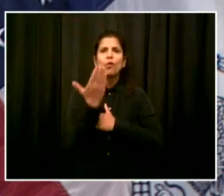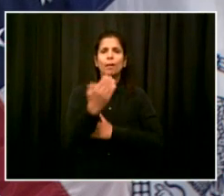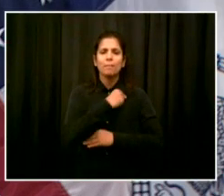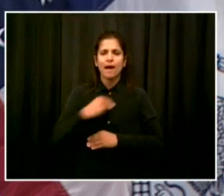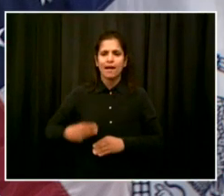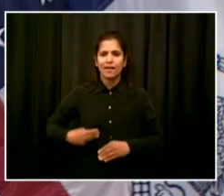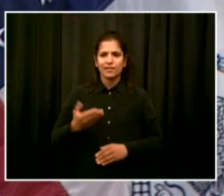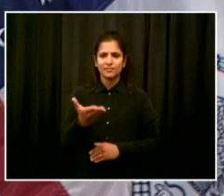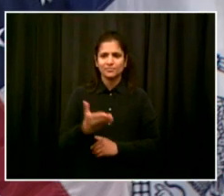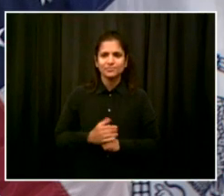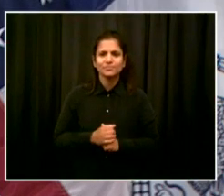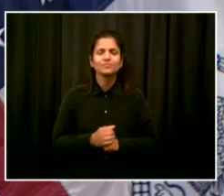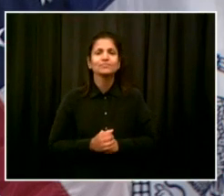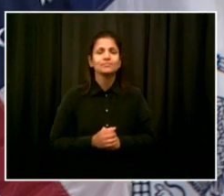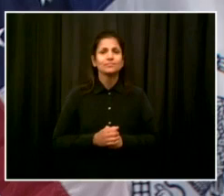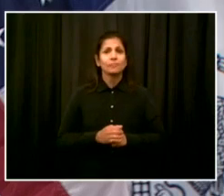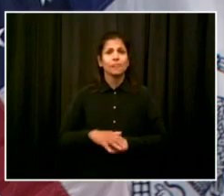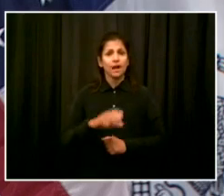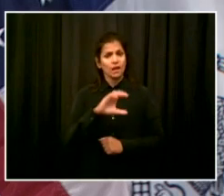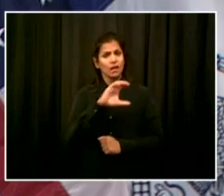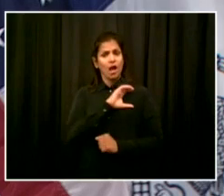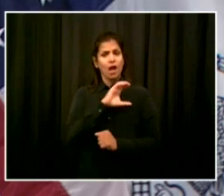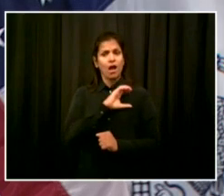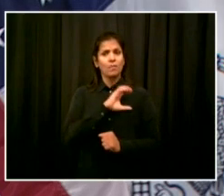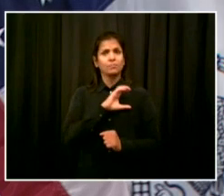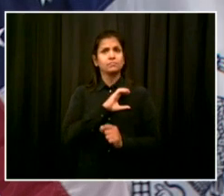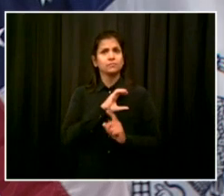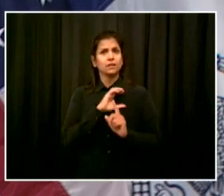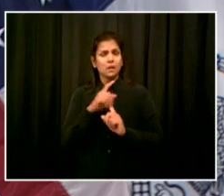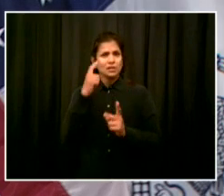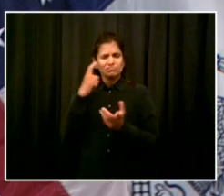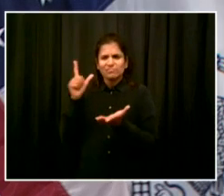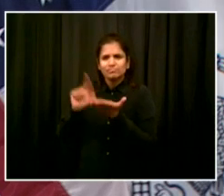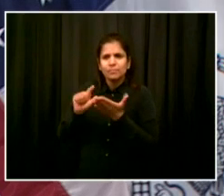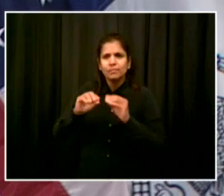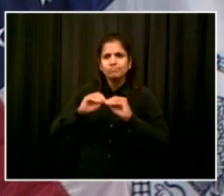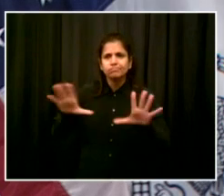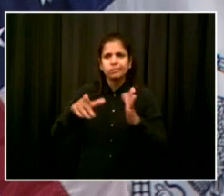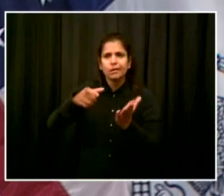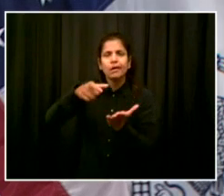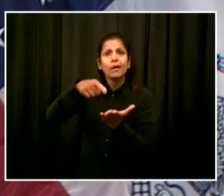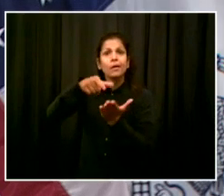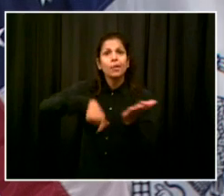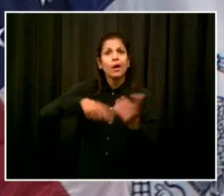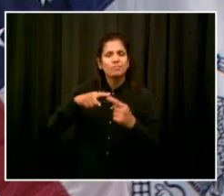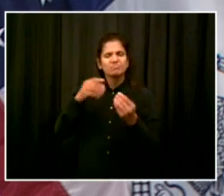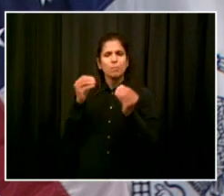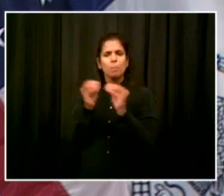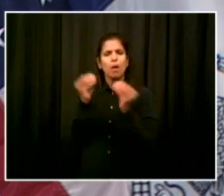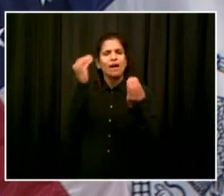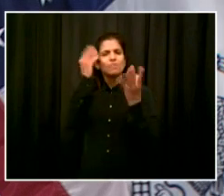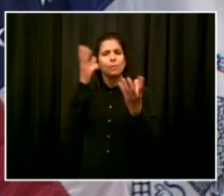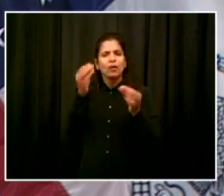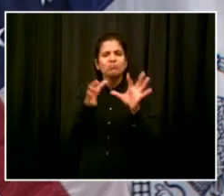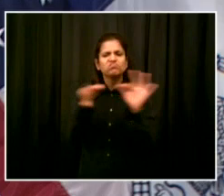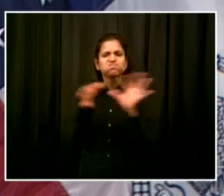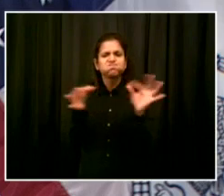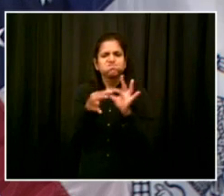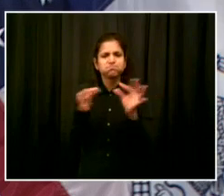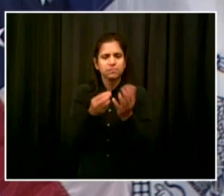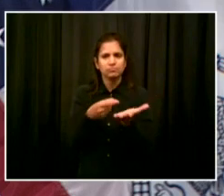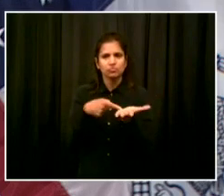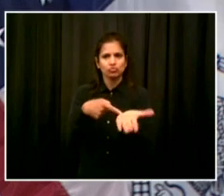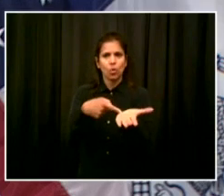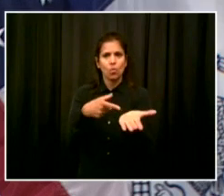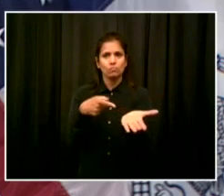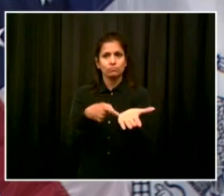most updated data this morning showing a drop in arrest